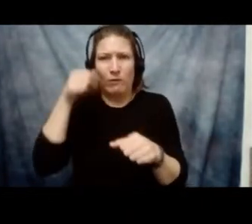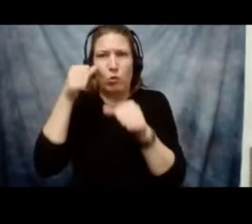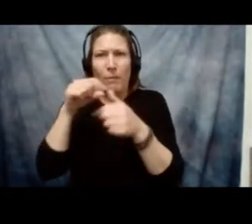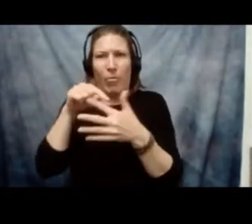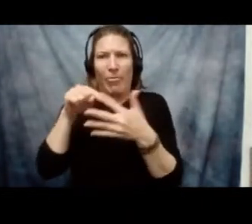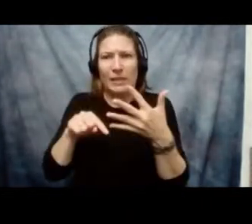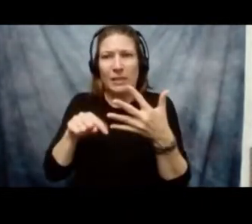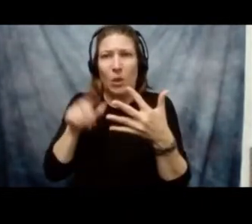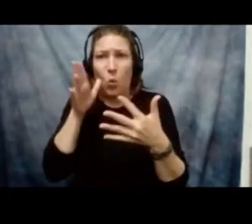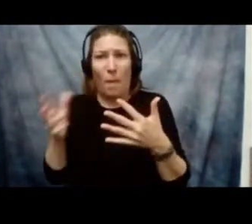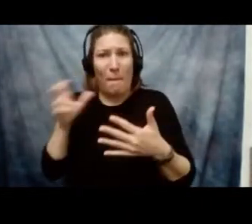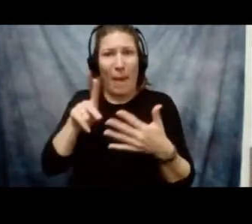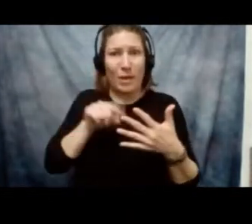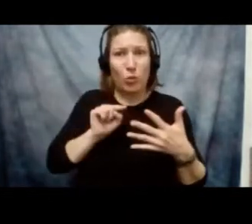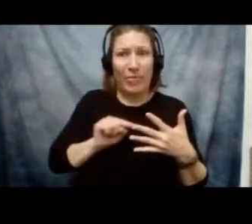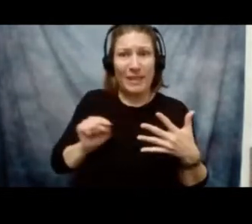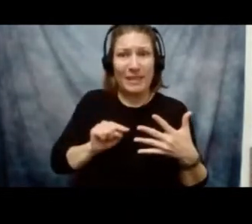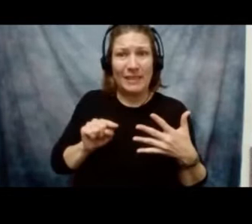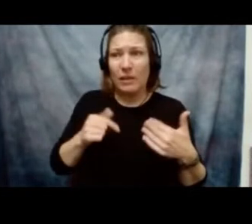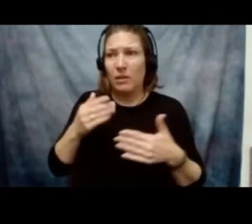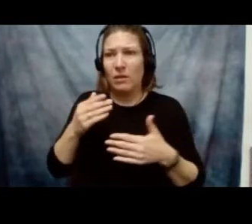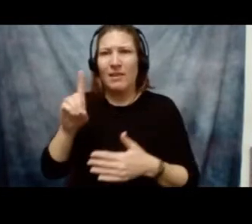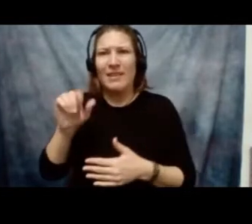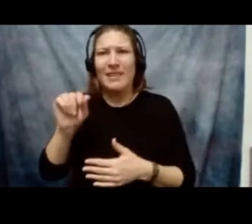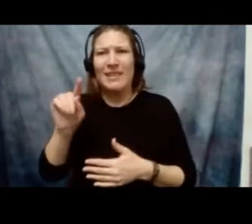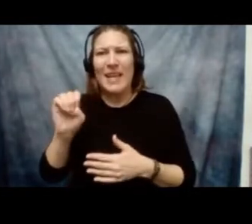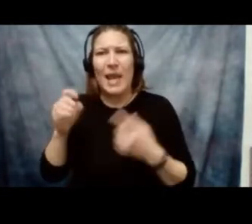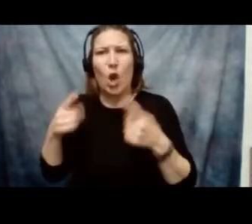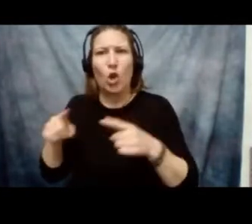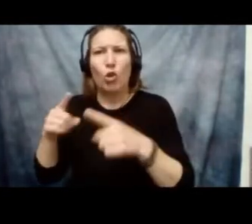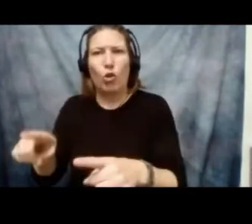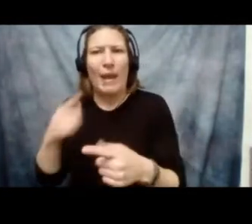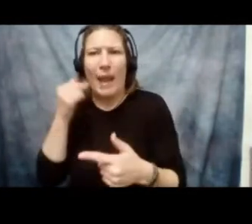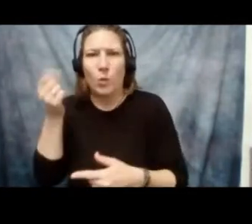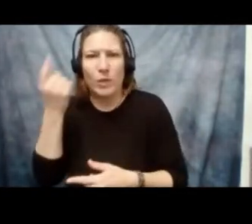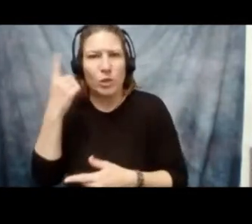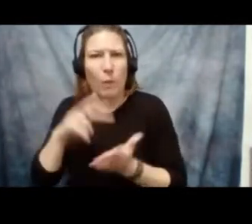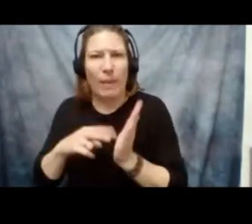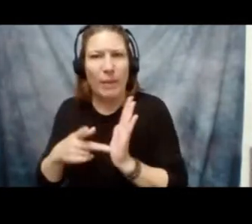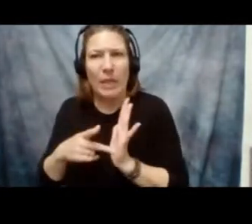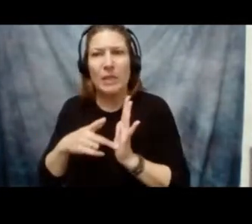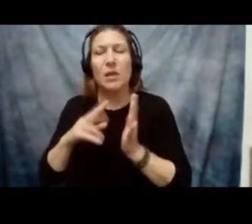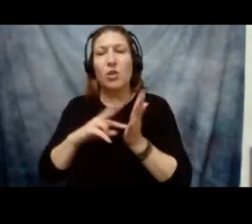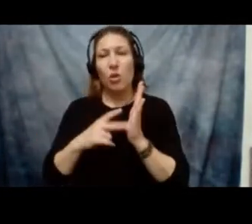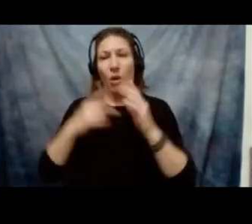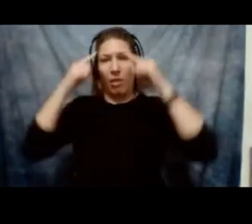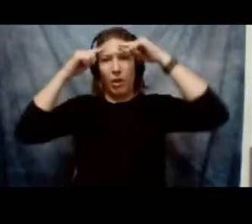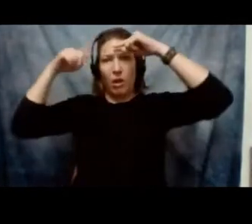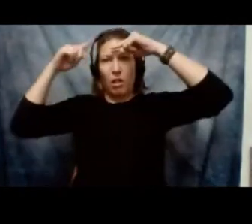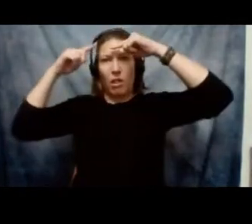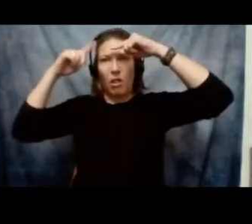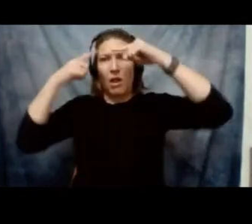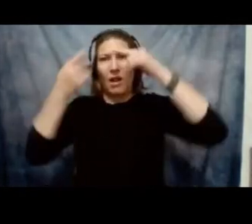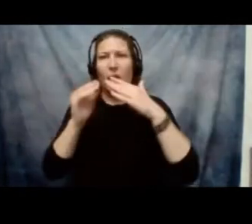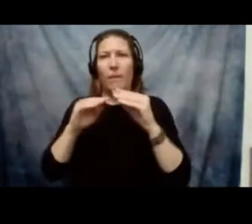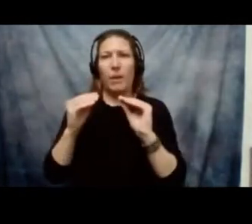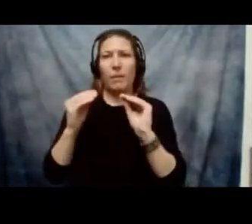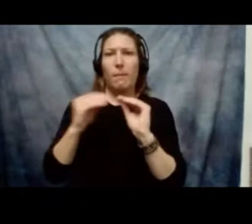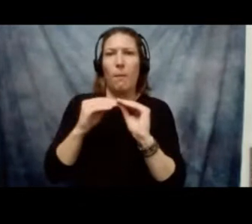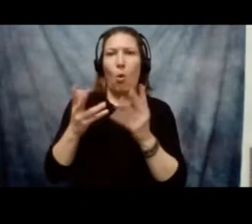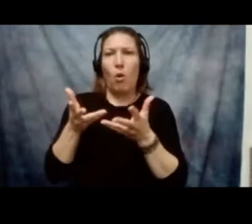know what a date occurring means. So you still have to make some tough decisions about